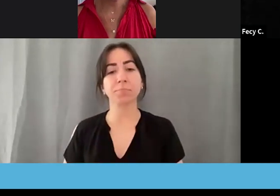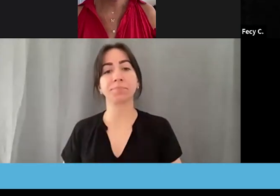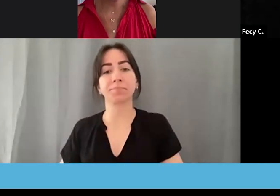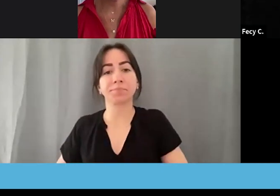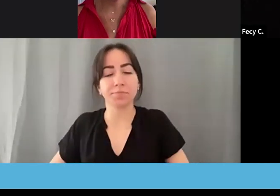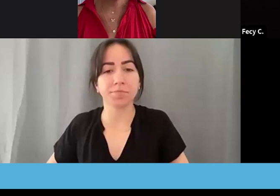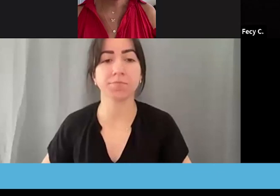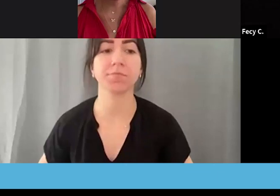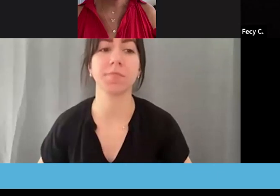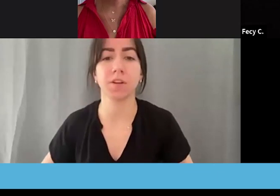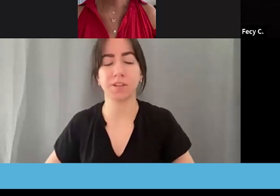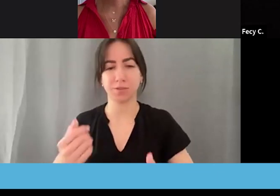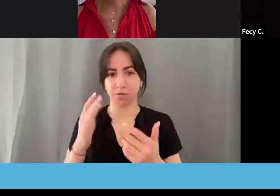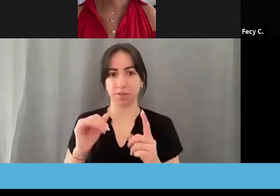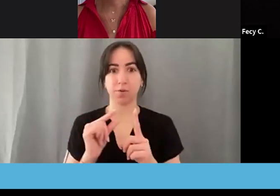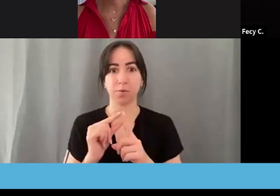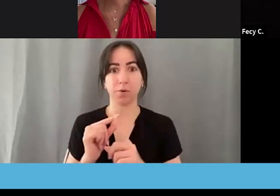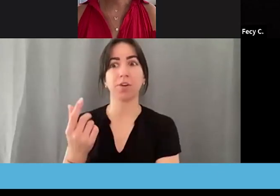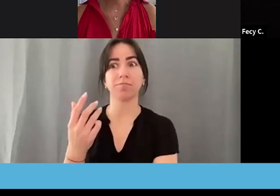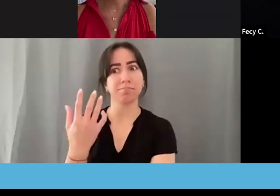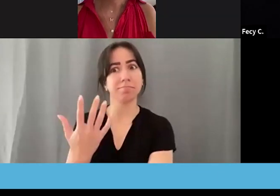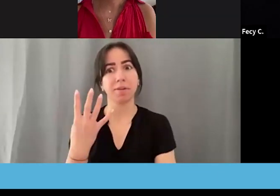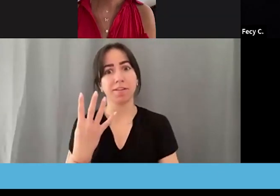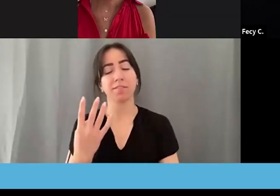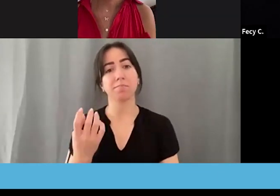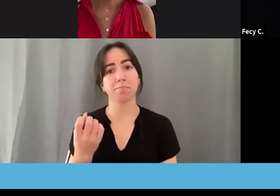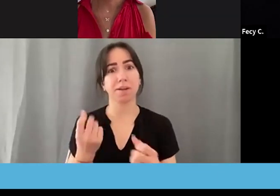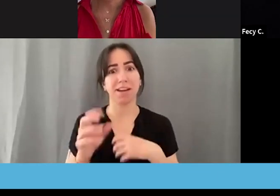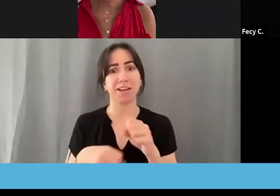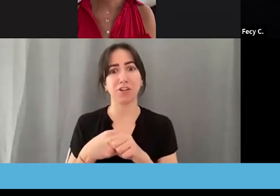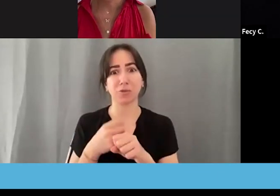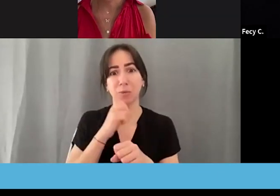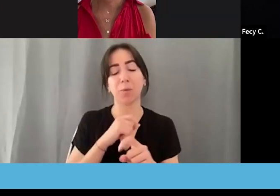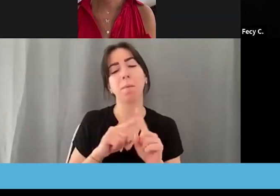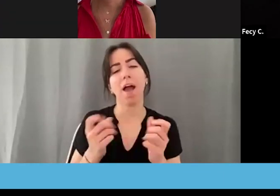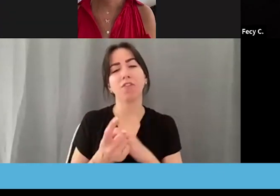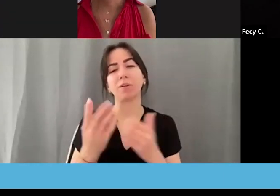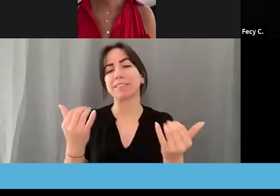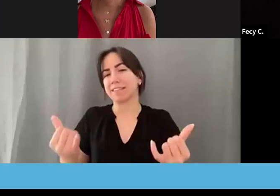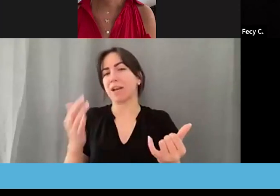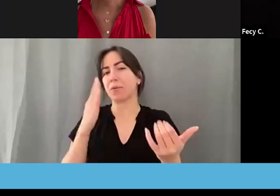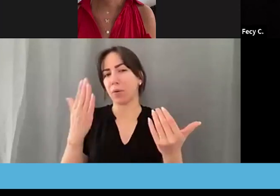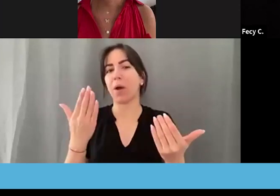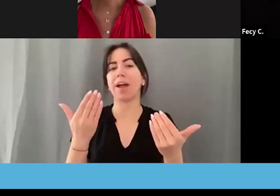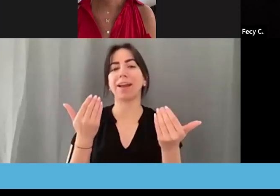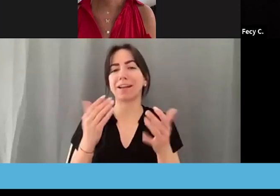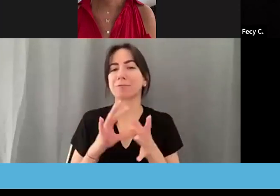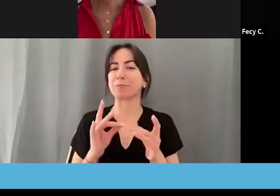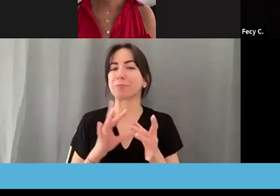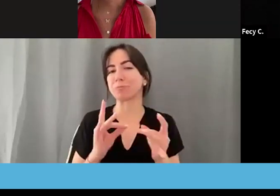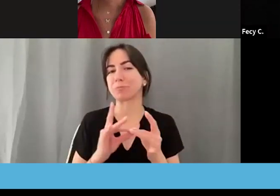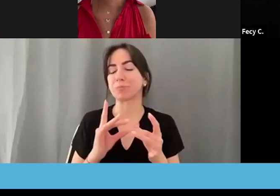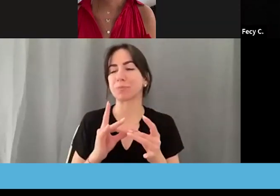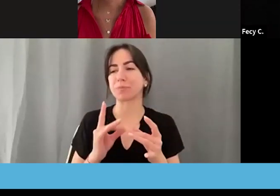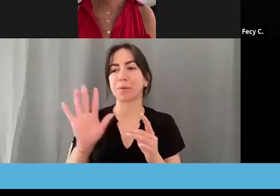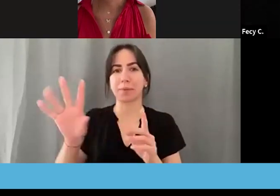So despite the term being 40 years old, everyone here today is going to share some meaningful insights into how